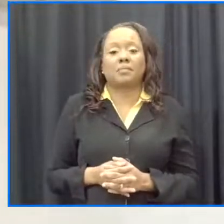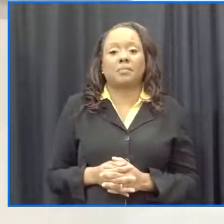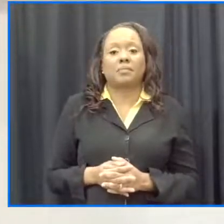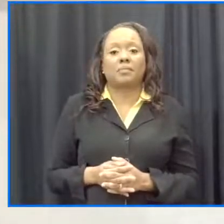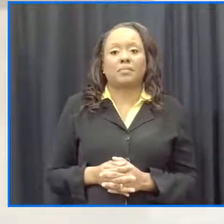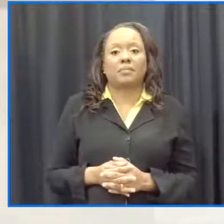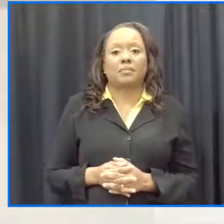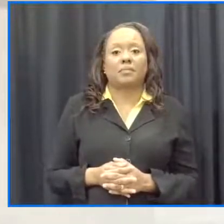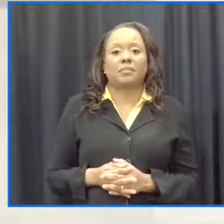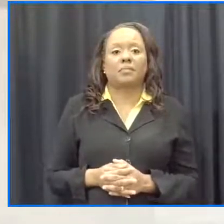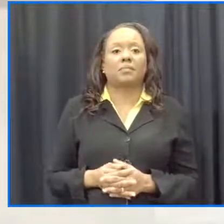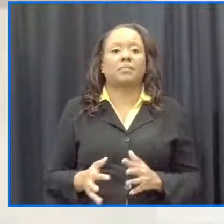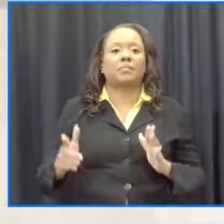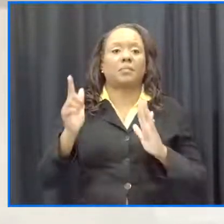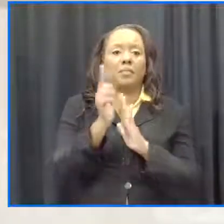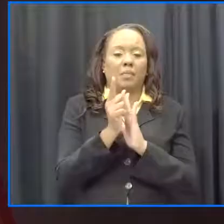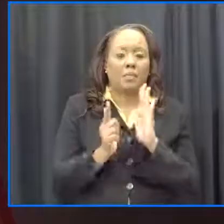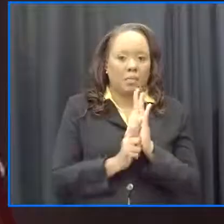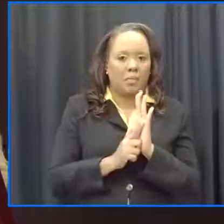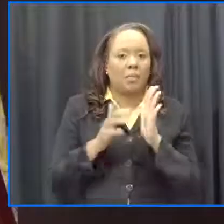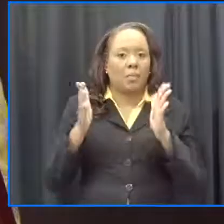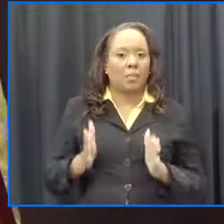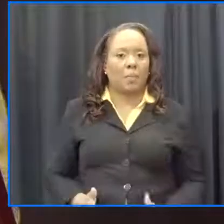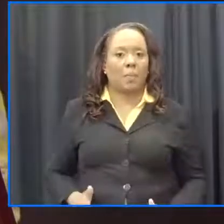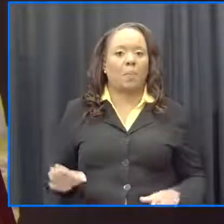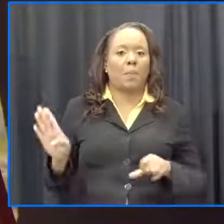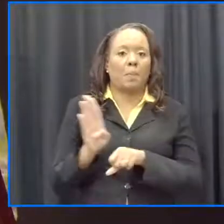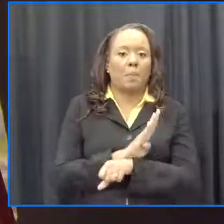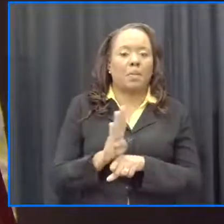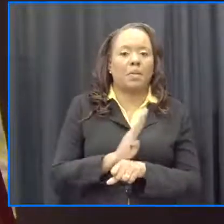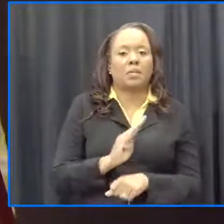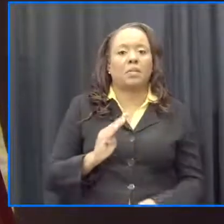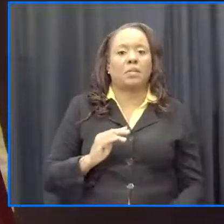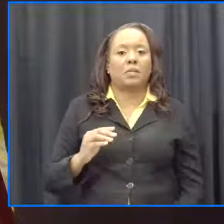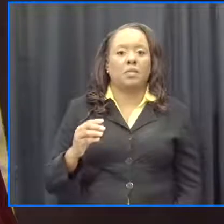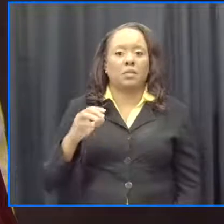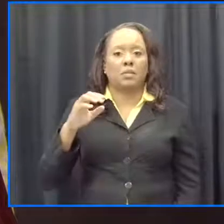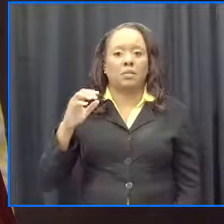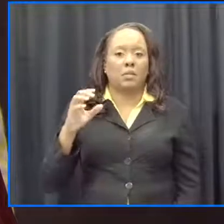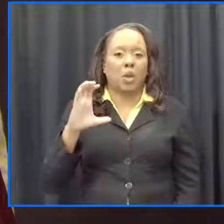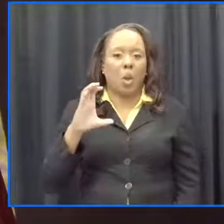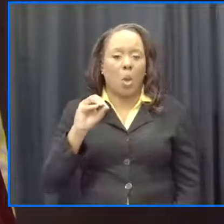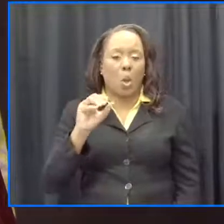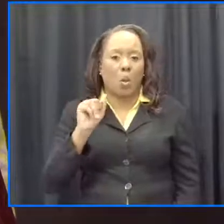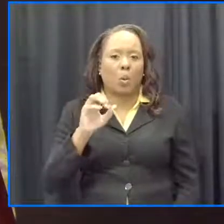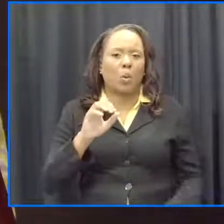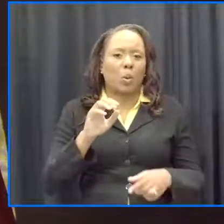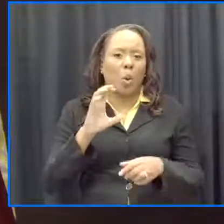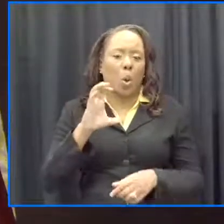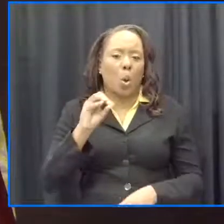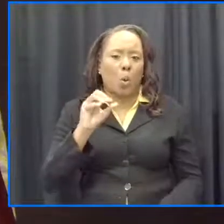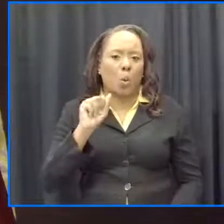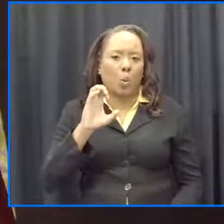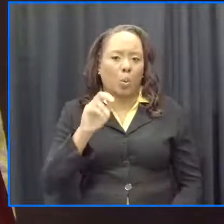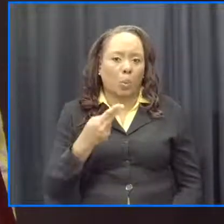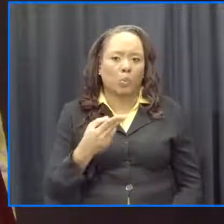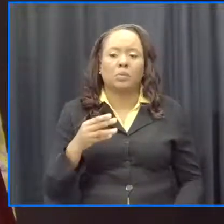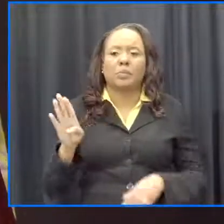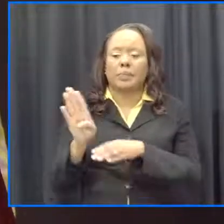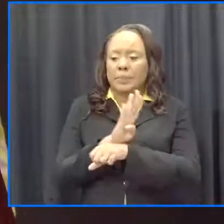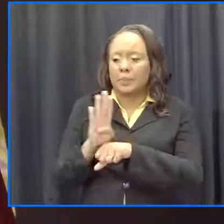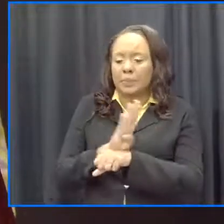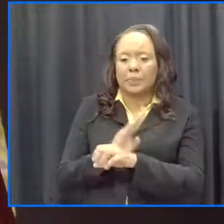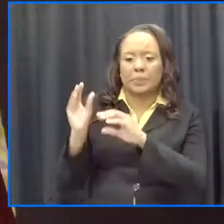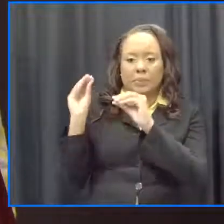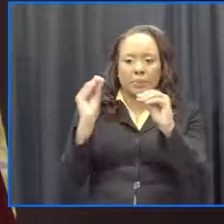Ms. Sade Gemont is an attorney at law, business coach and consultant with over 10 years of experience